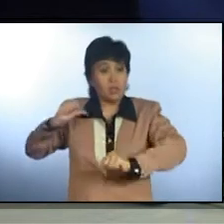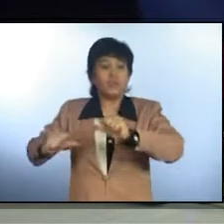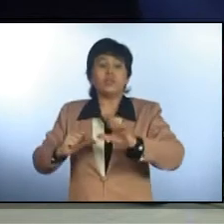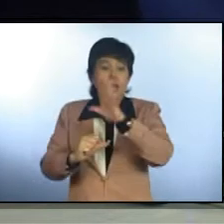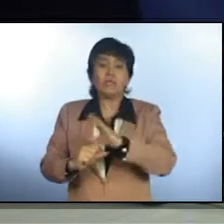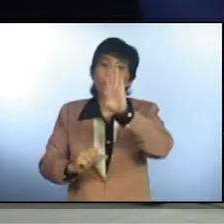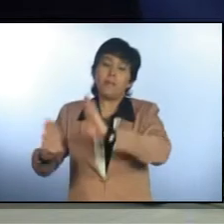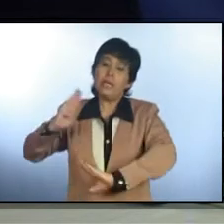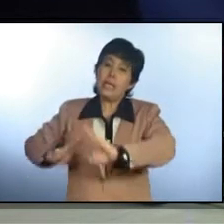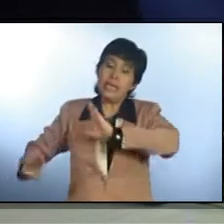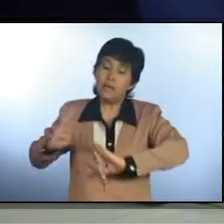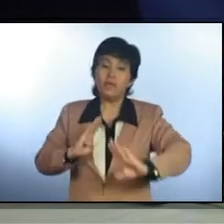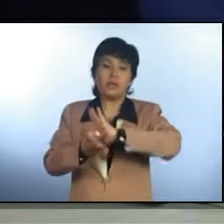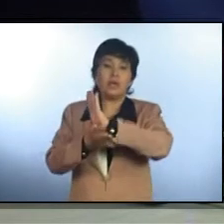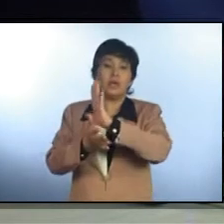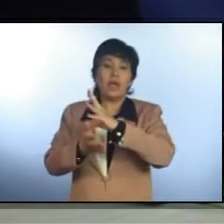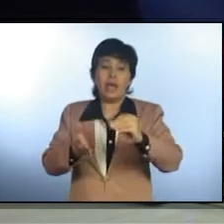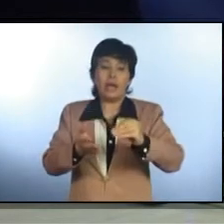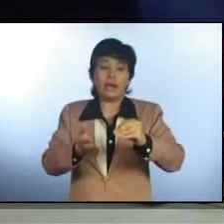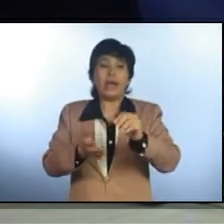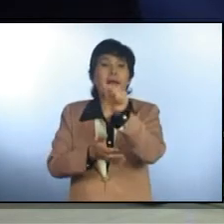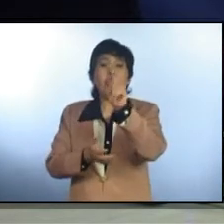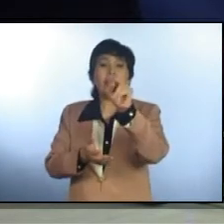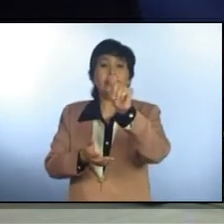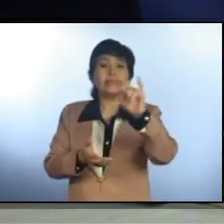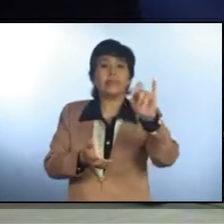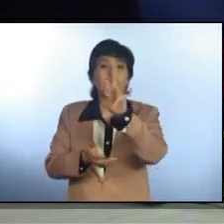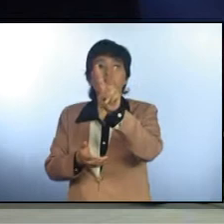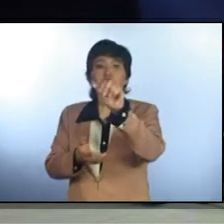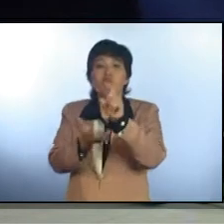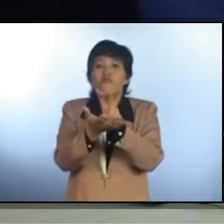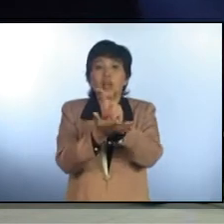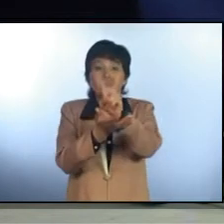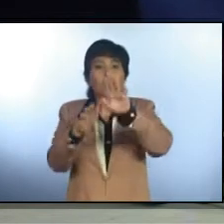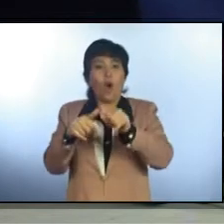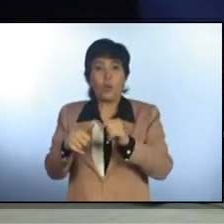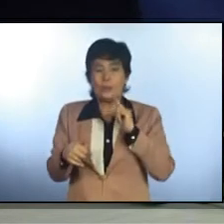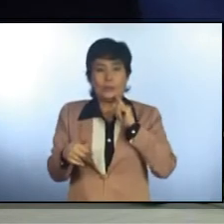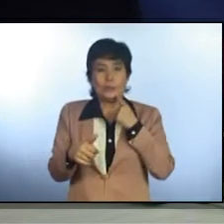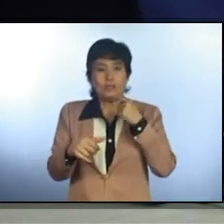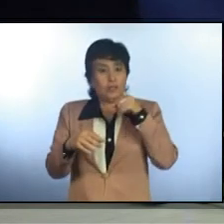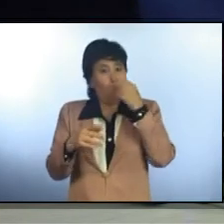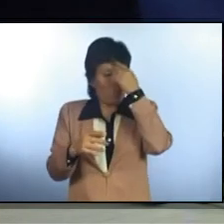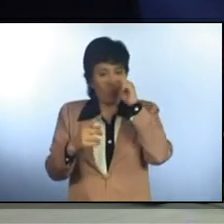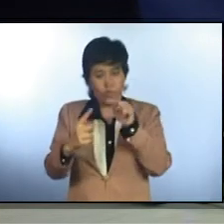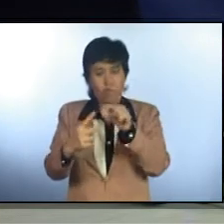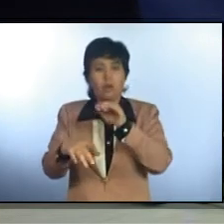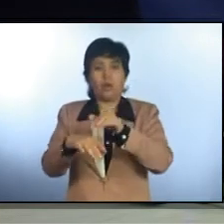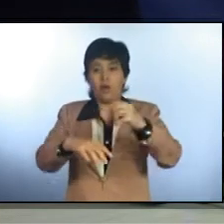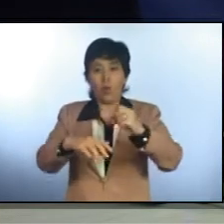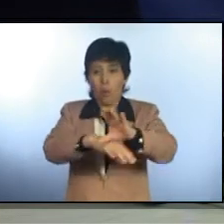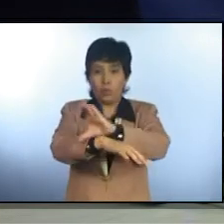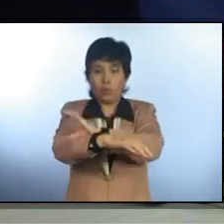attitude and also your behavior. Antivirus program as well. They'll show you how serious is it for your computer to be